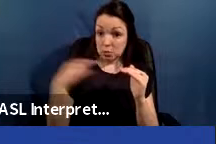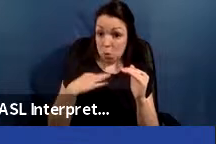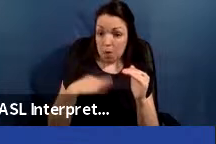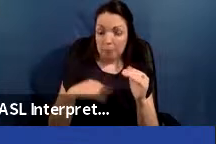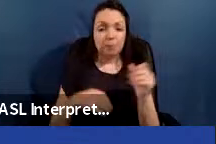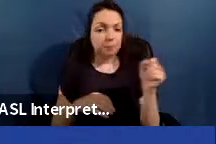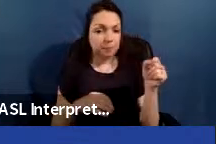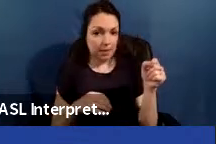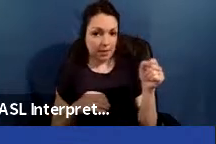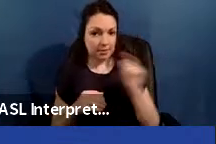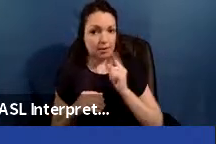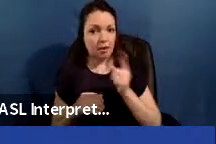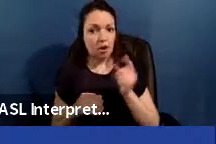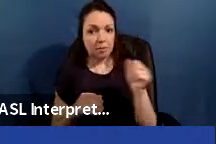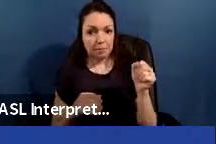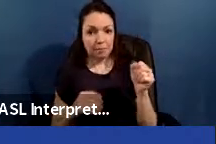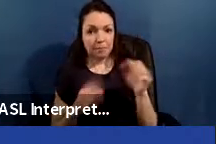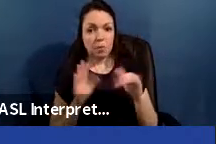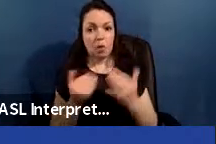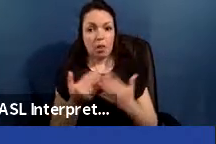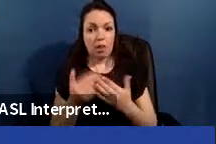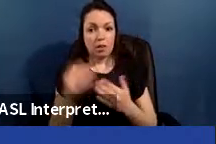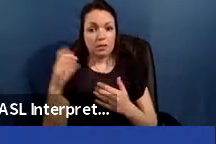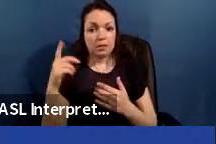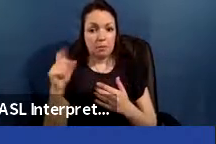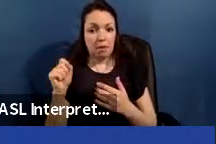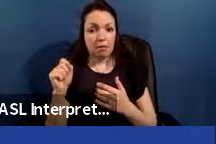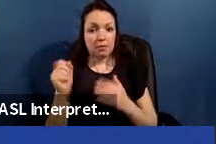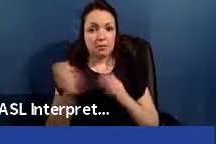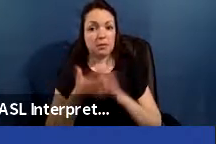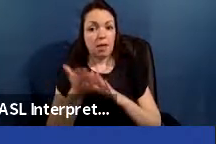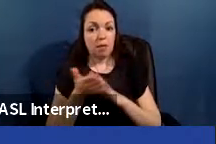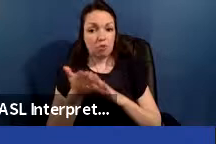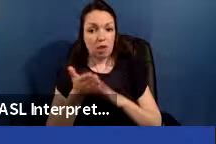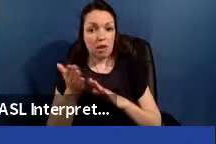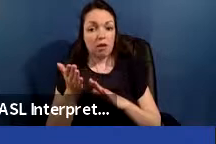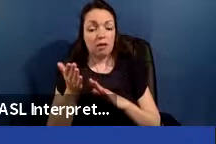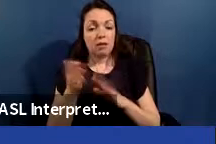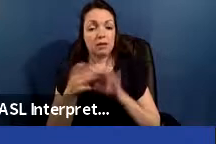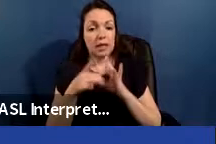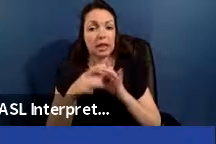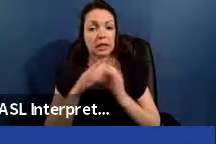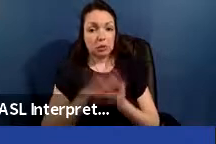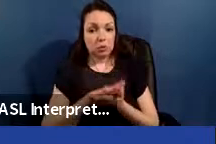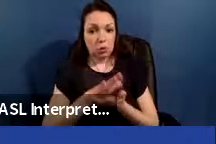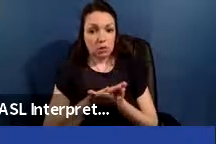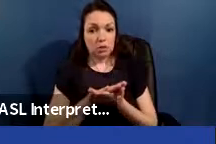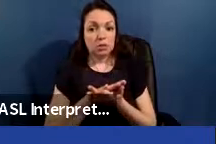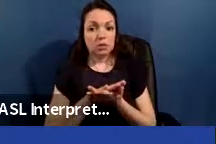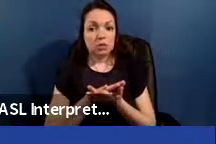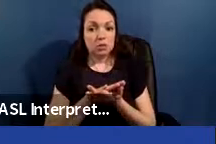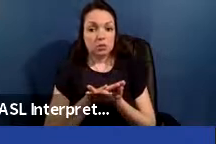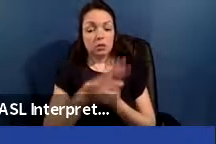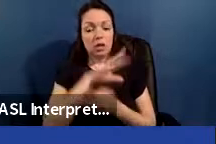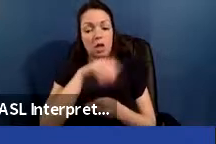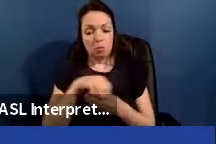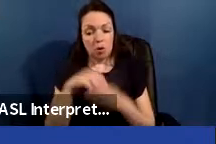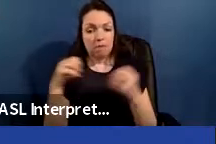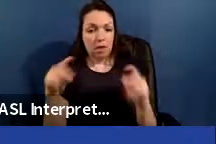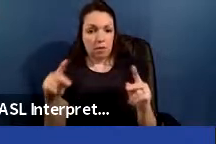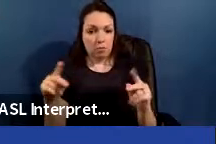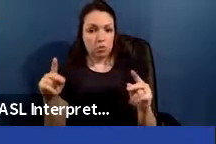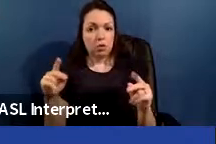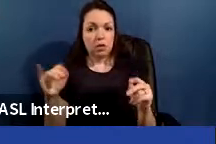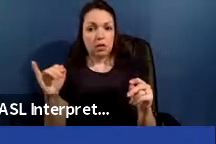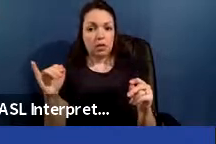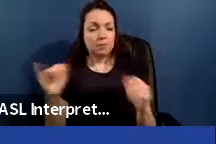they are. All CPS operated or connected schools are part of the opportunity index or